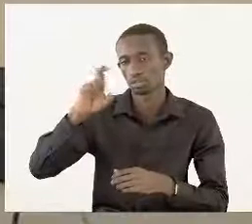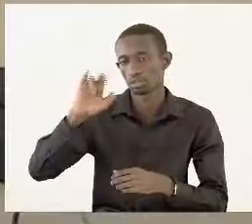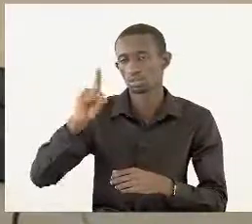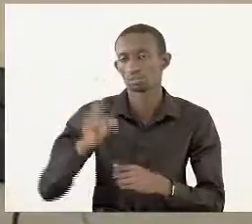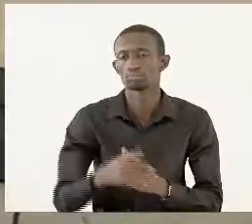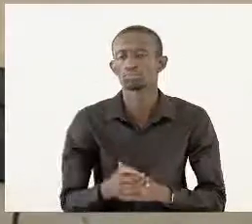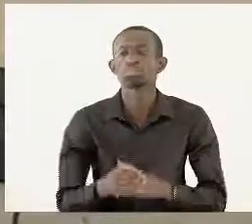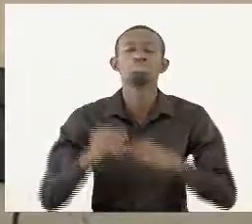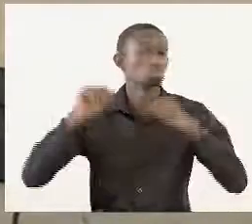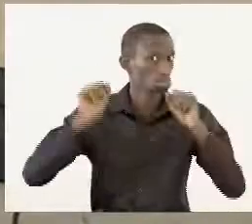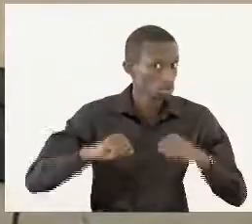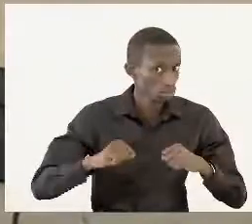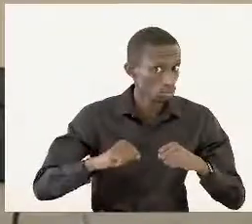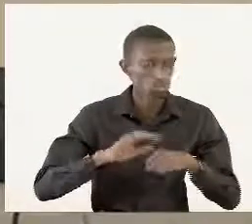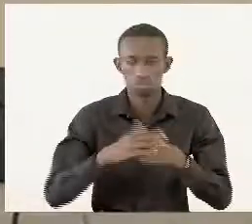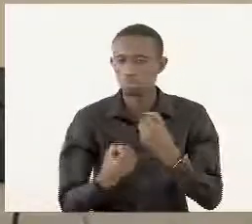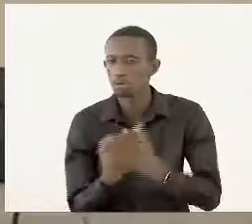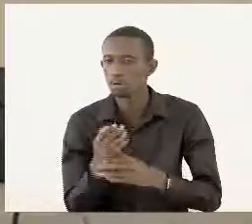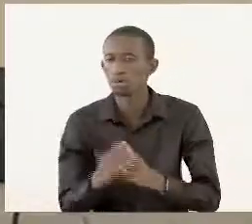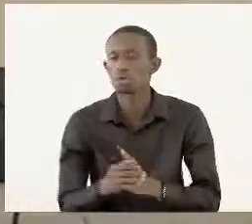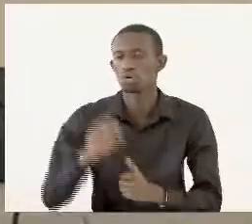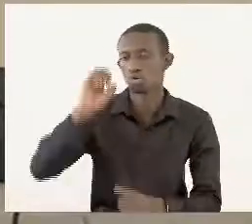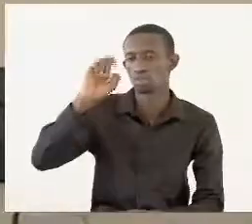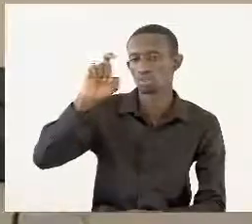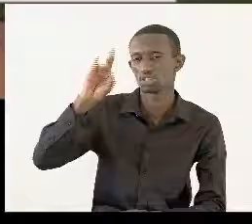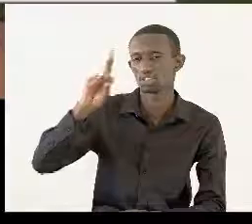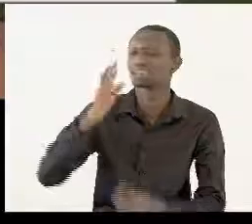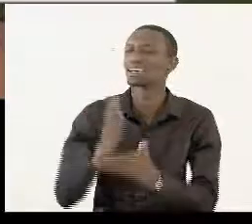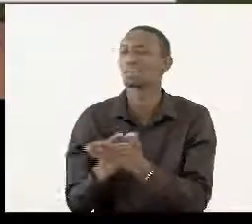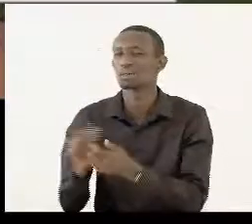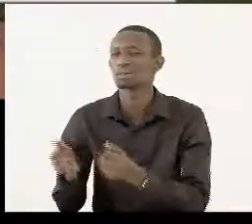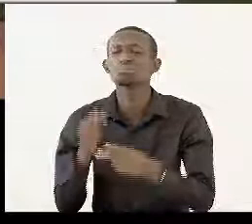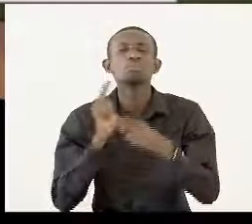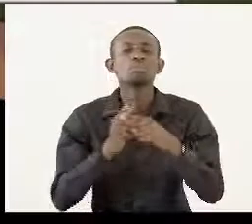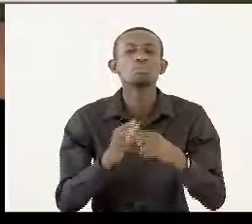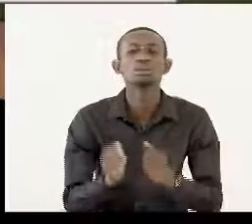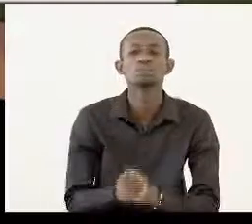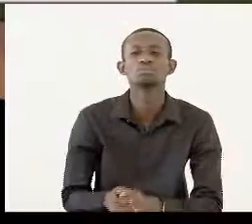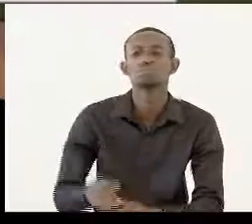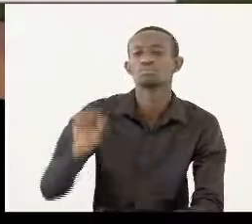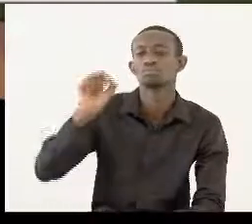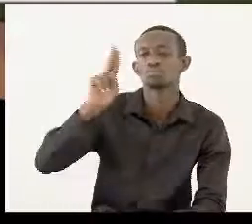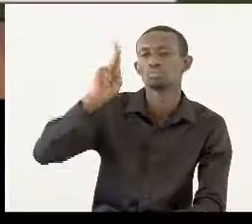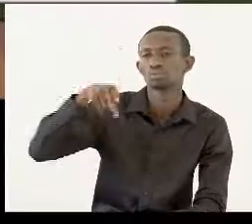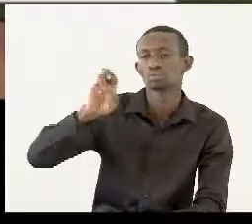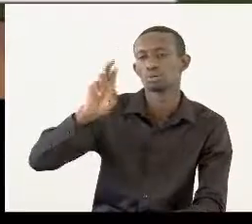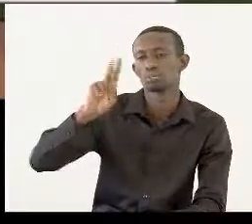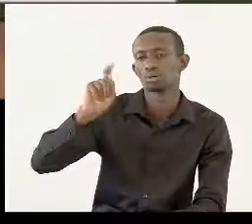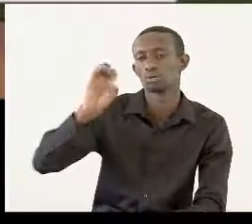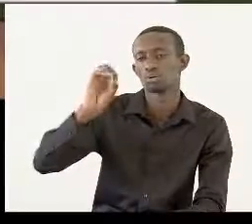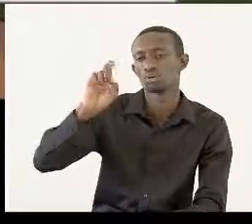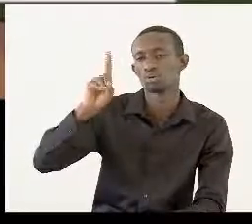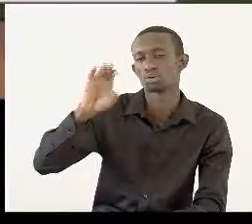is also possible to produce another type of oxides we call the superoxides